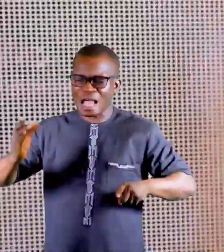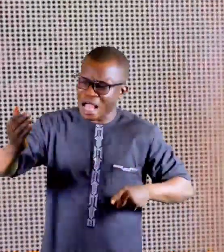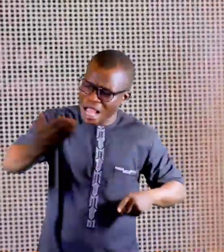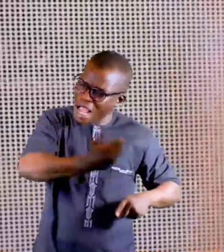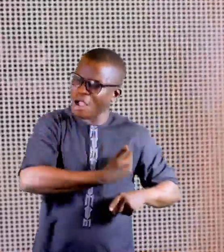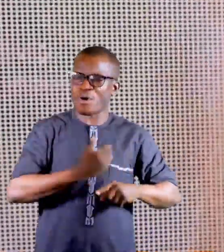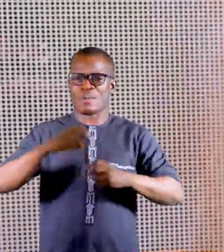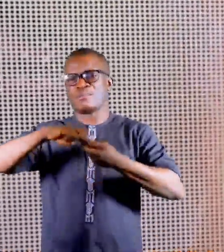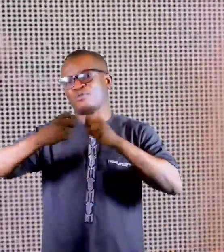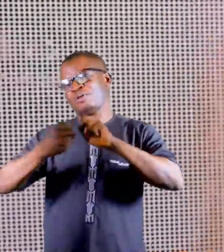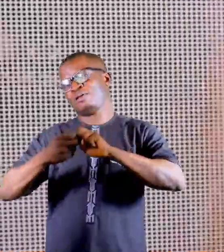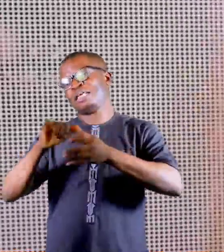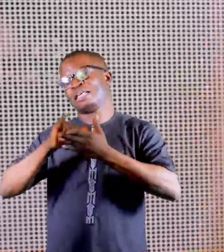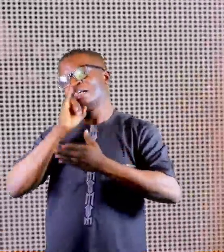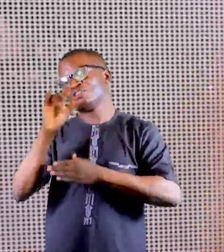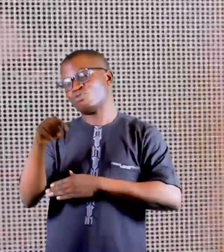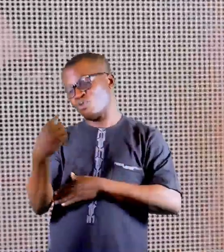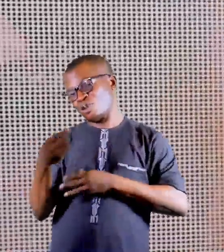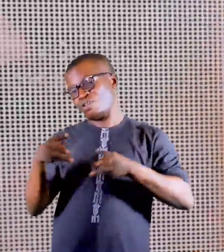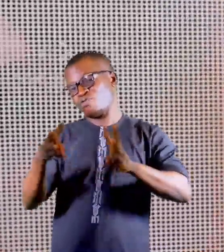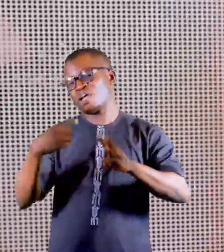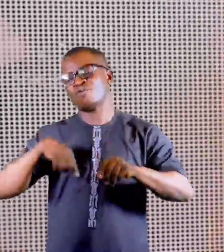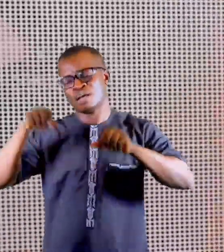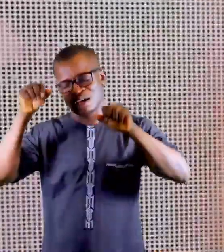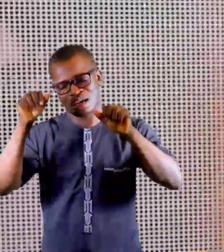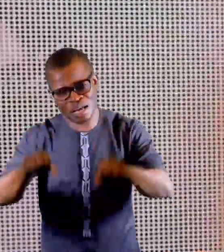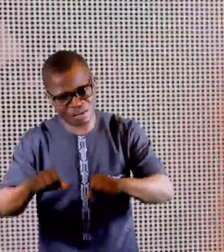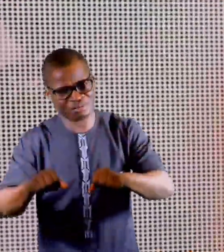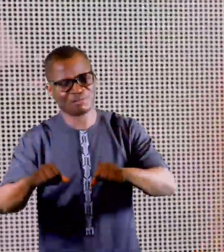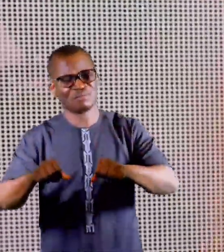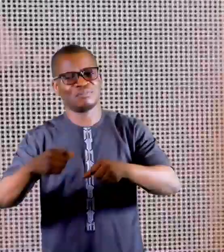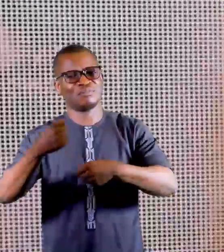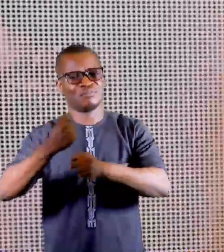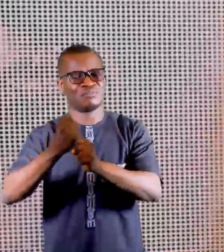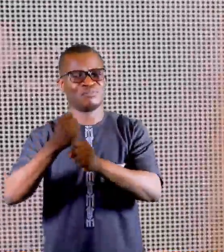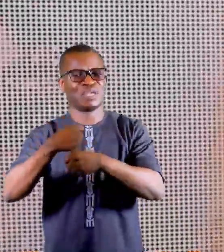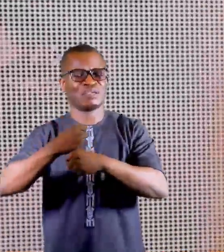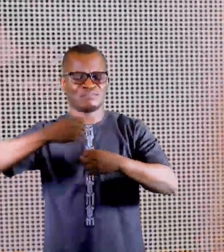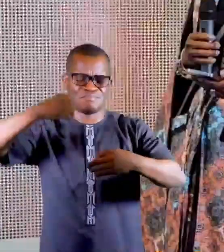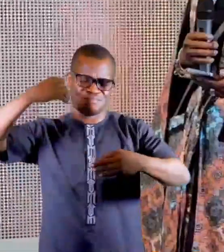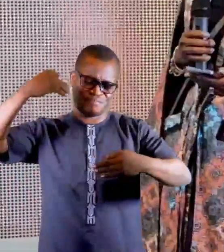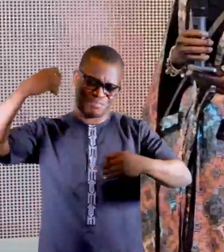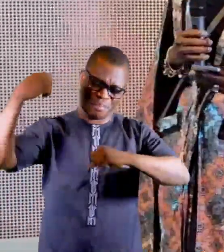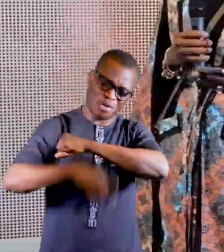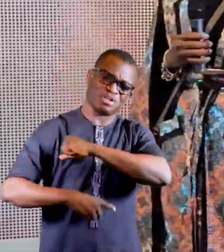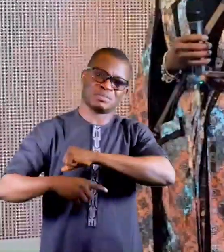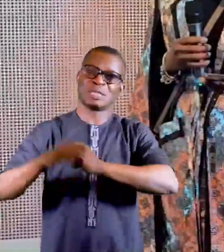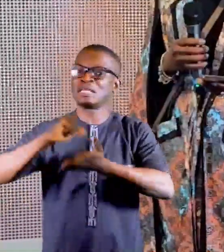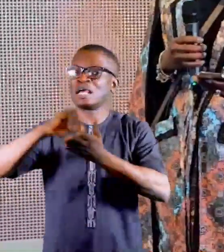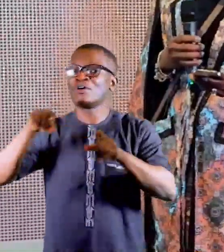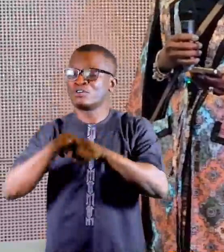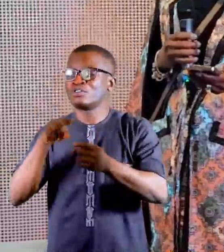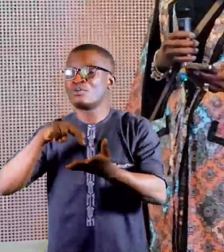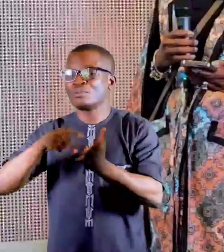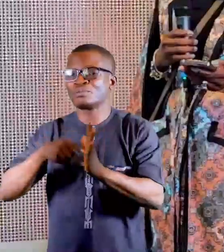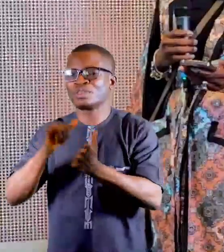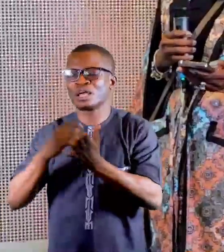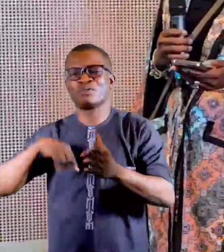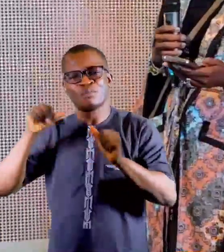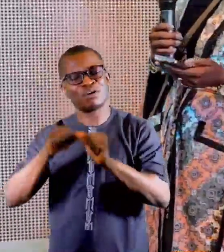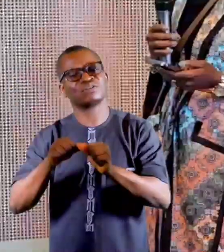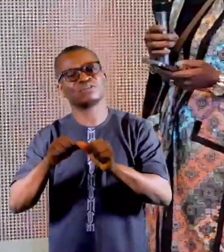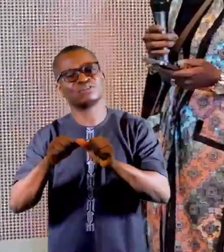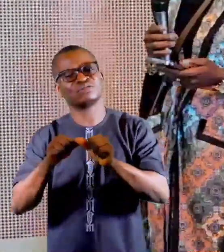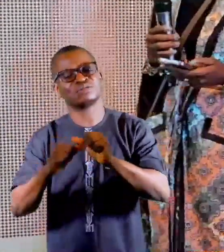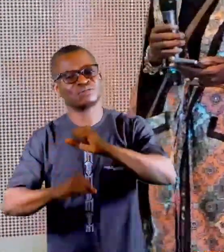collective problem, and that is the only way we can collectively make traction. And that also means that we must continue